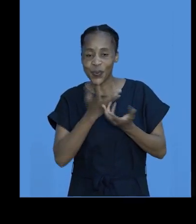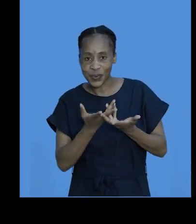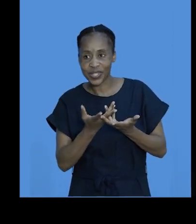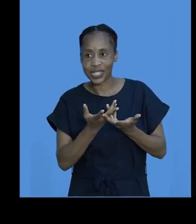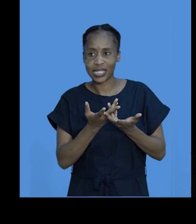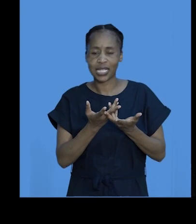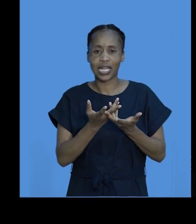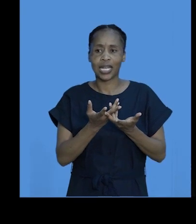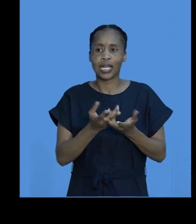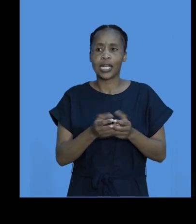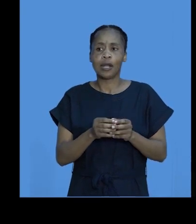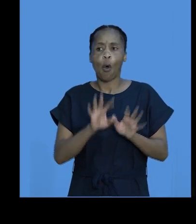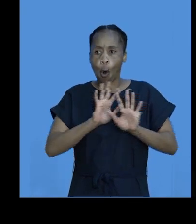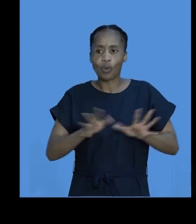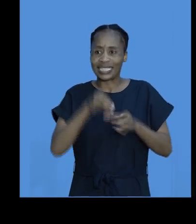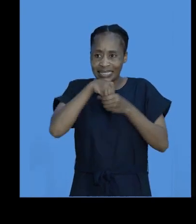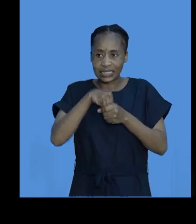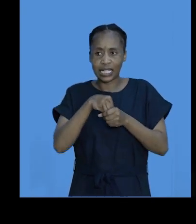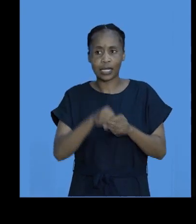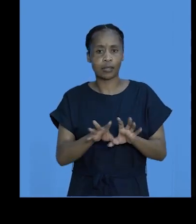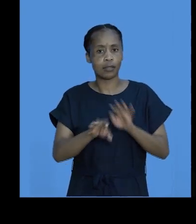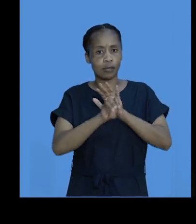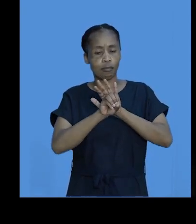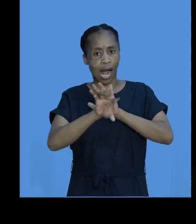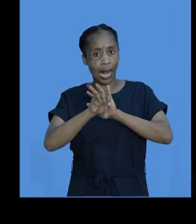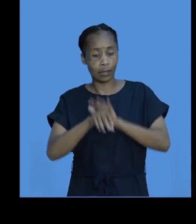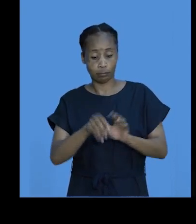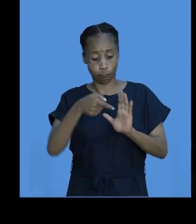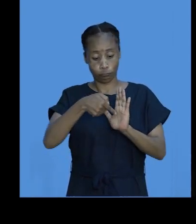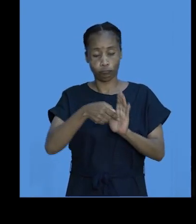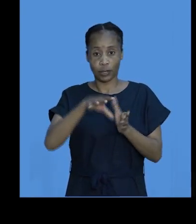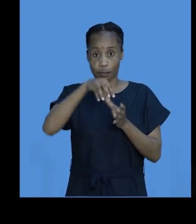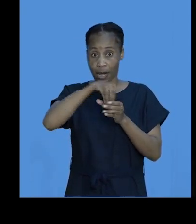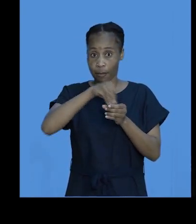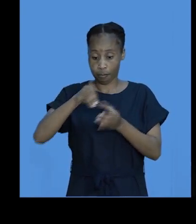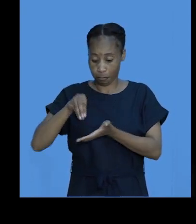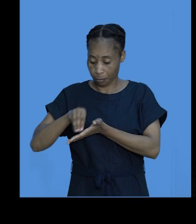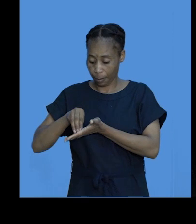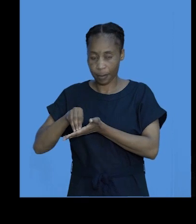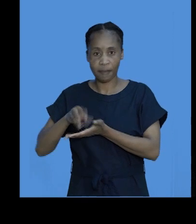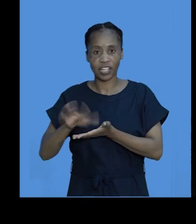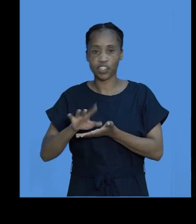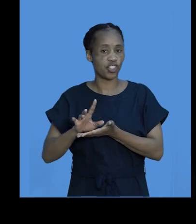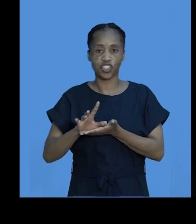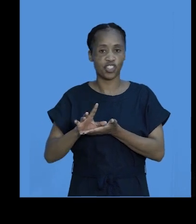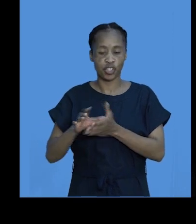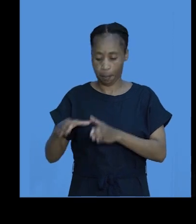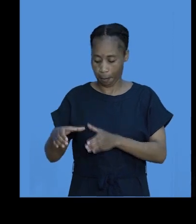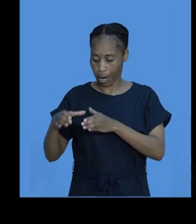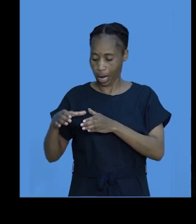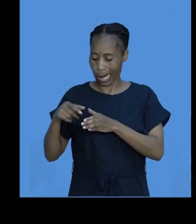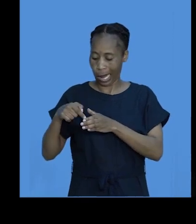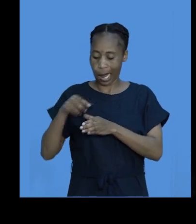only those in selected basket there. Right, so it obviously eliminates some types of inflation that only look